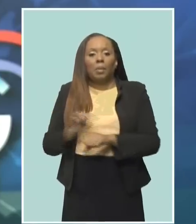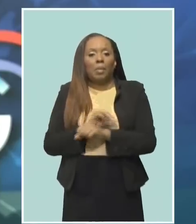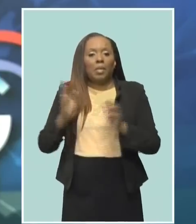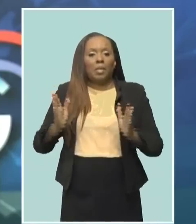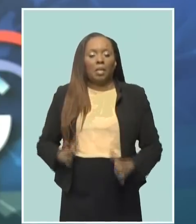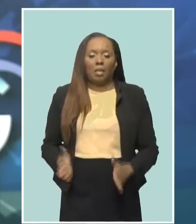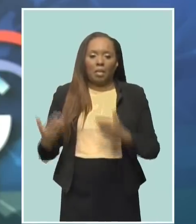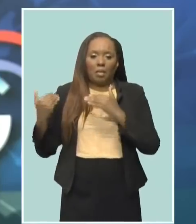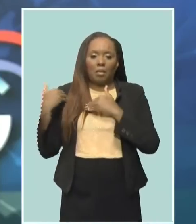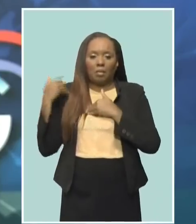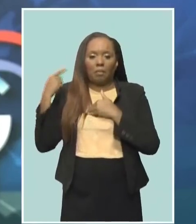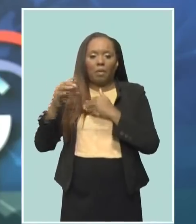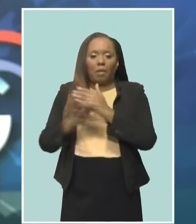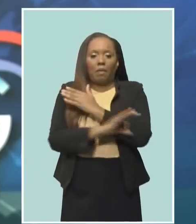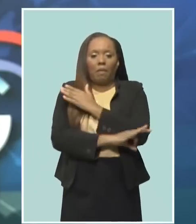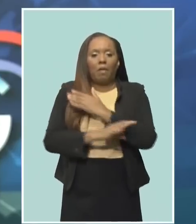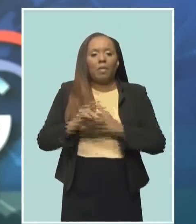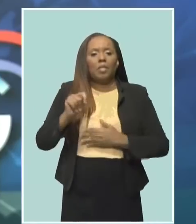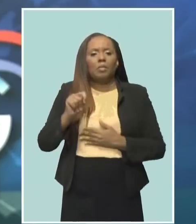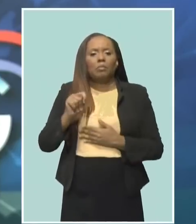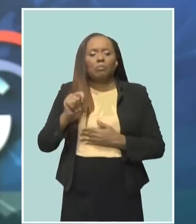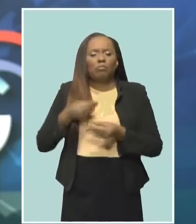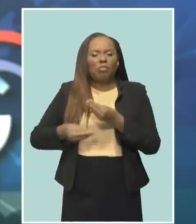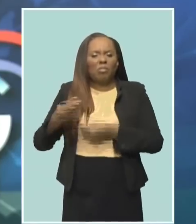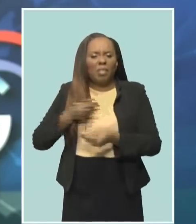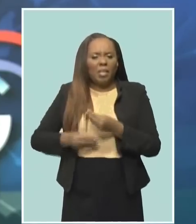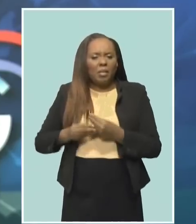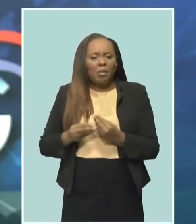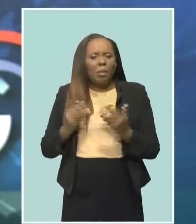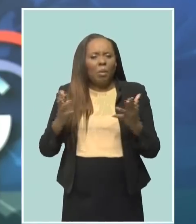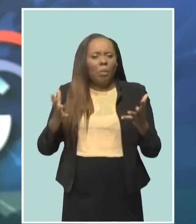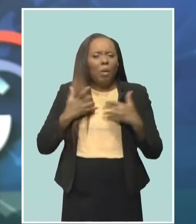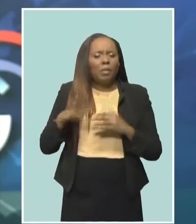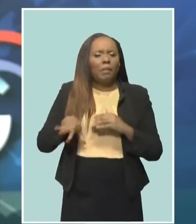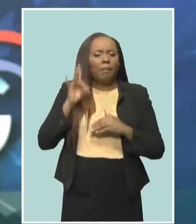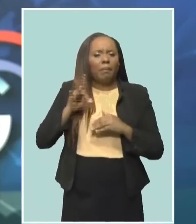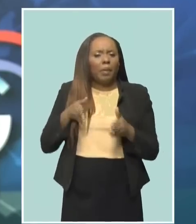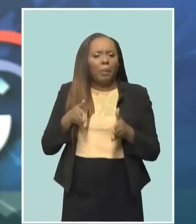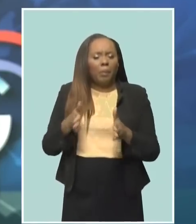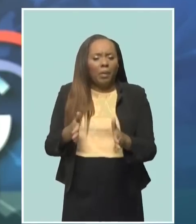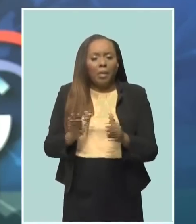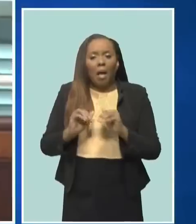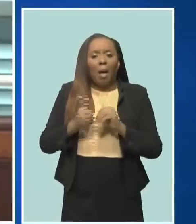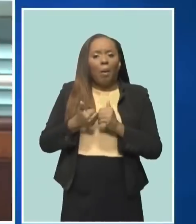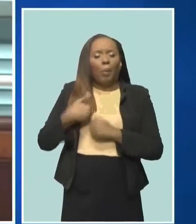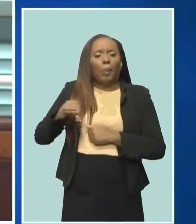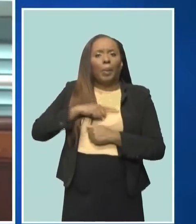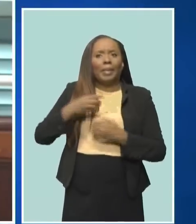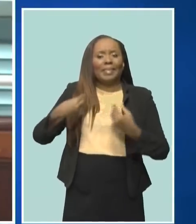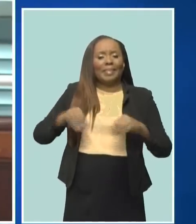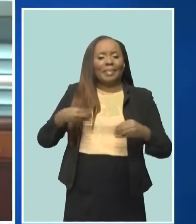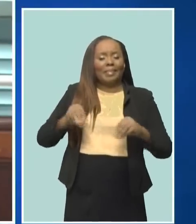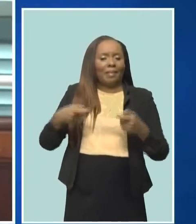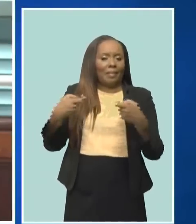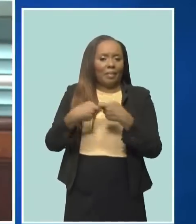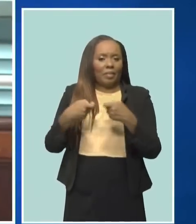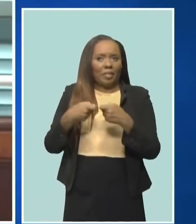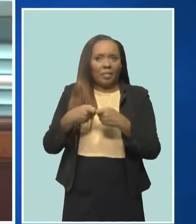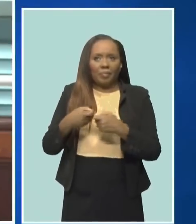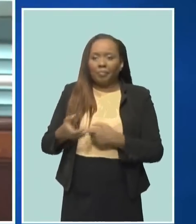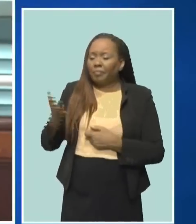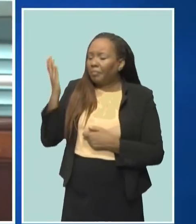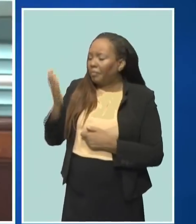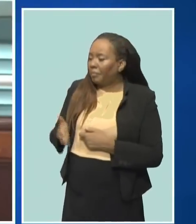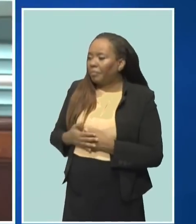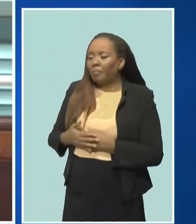says they now have to look at ways to allow Barbadians to sell electricity. Take the natural progress of